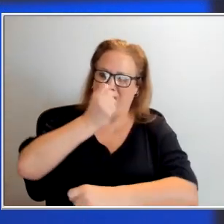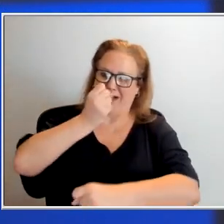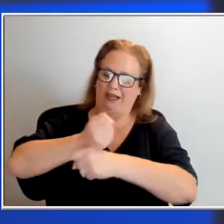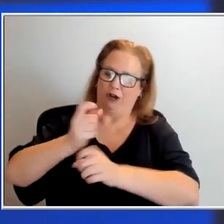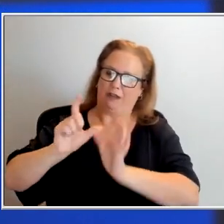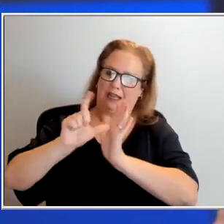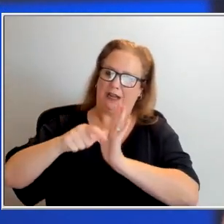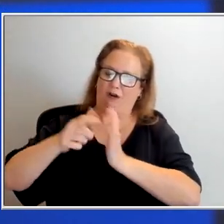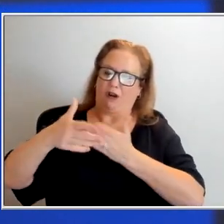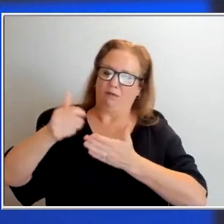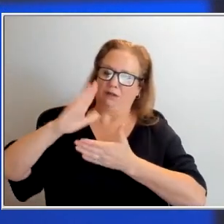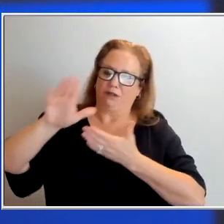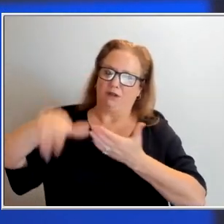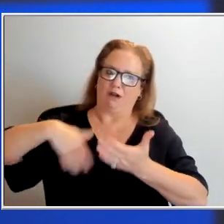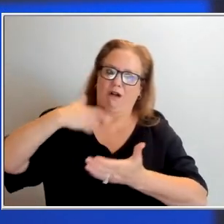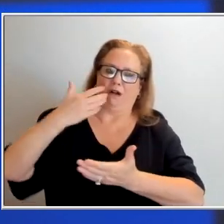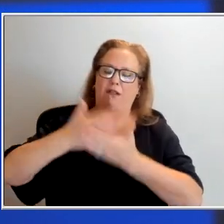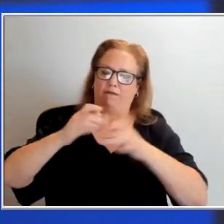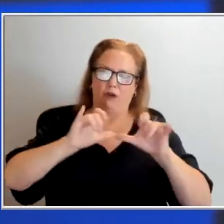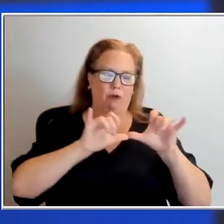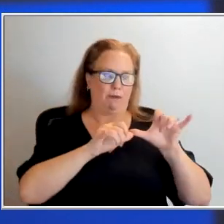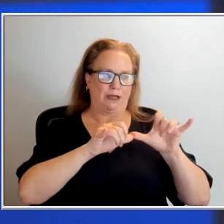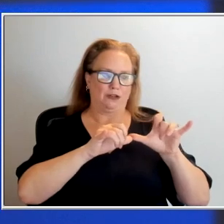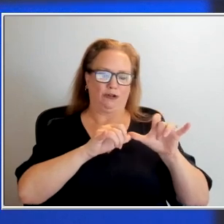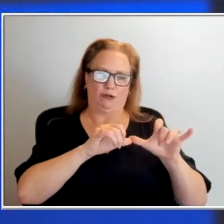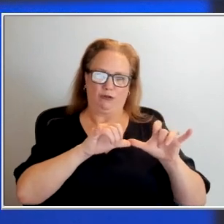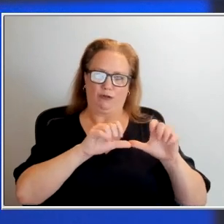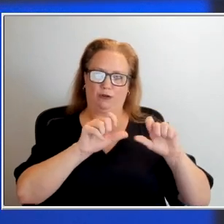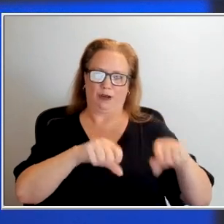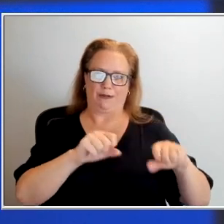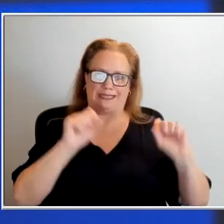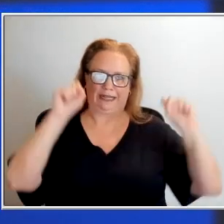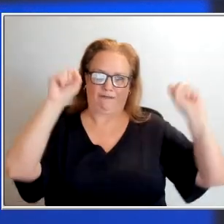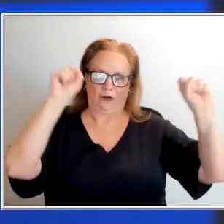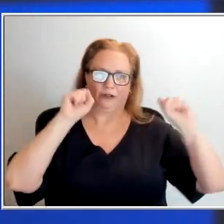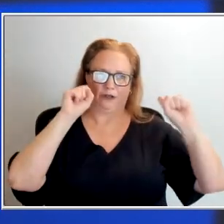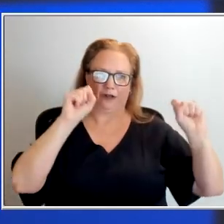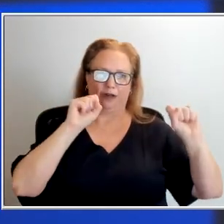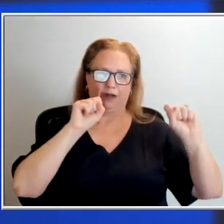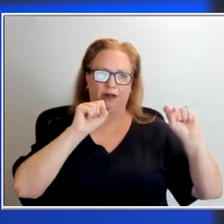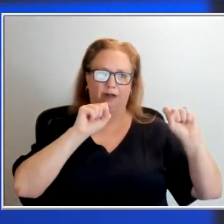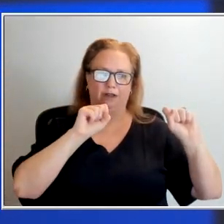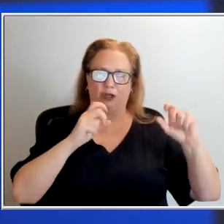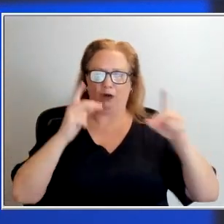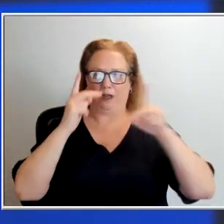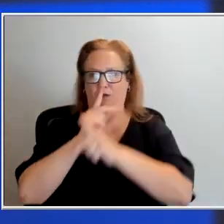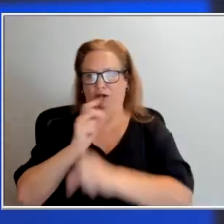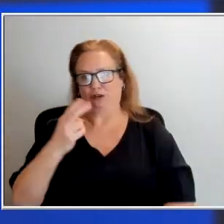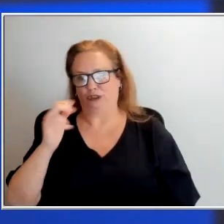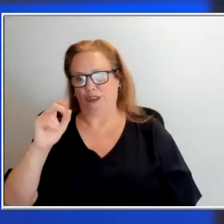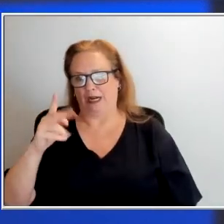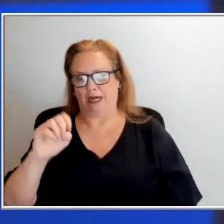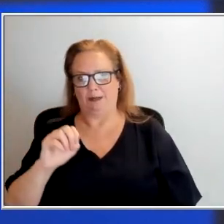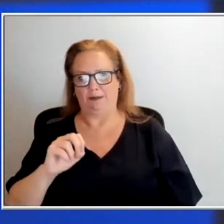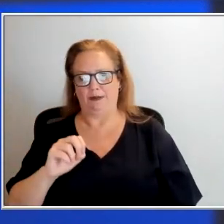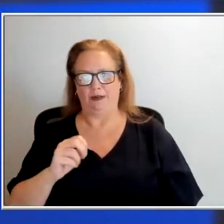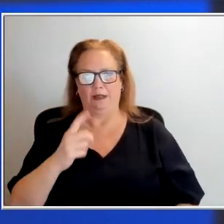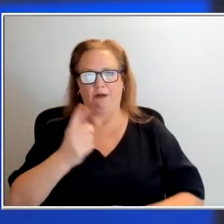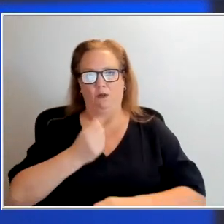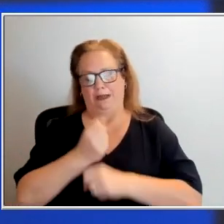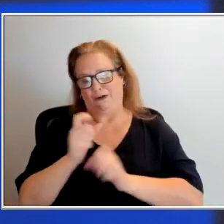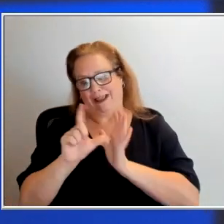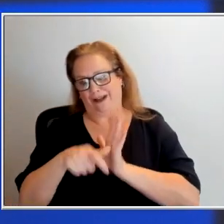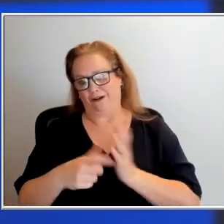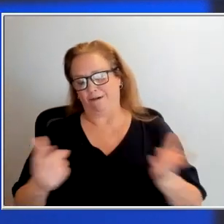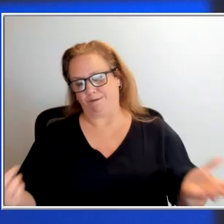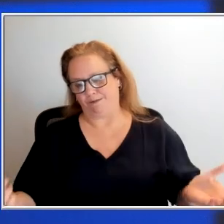almost all of them, if you measure their capacity for exercise, they're deconditioned, they're in worse shape, even though they might be a year later. So